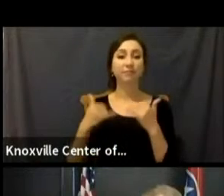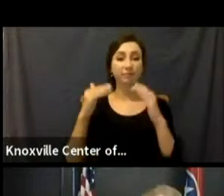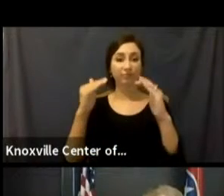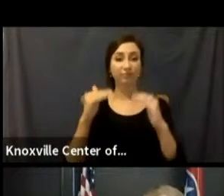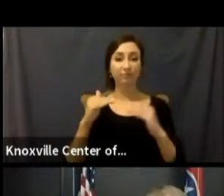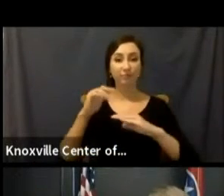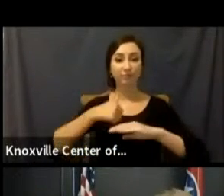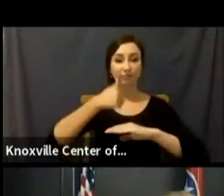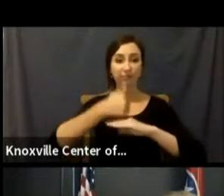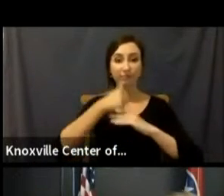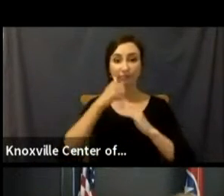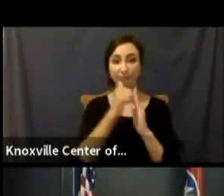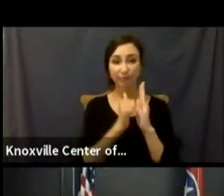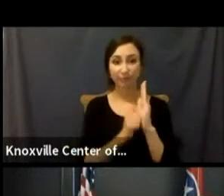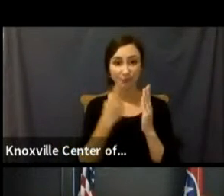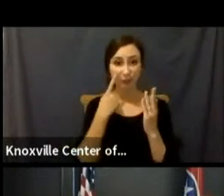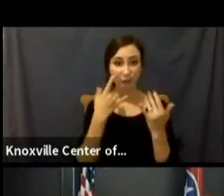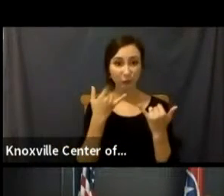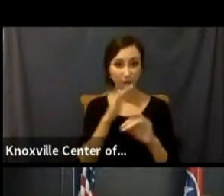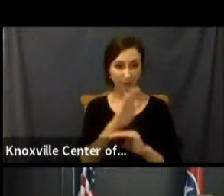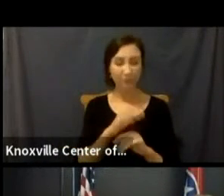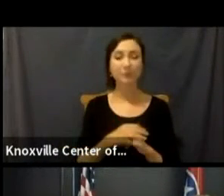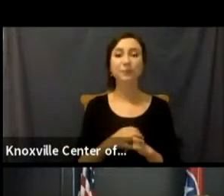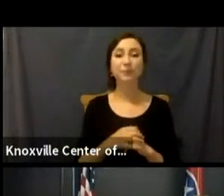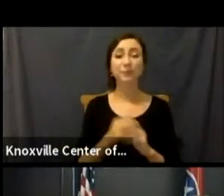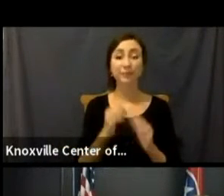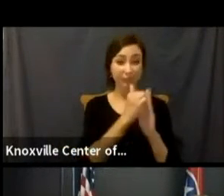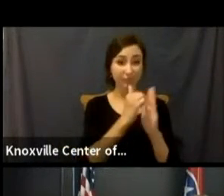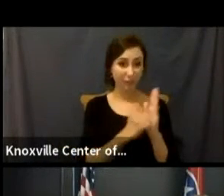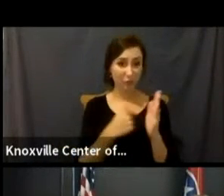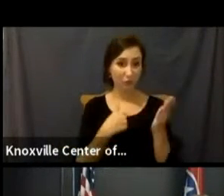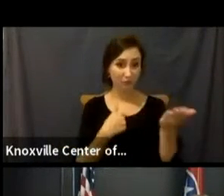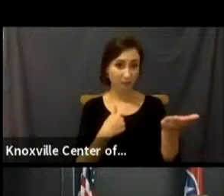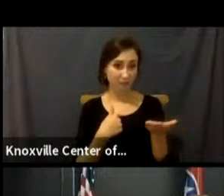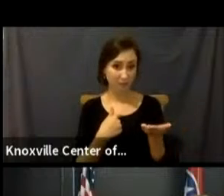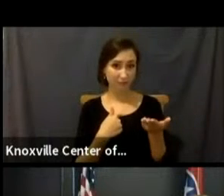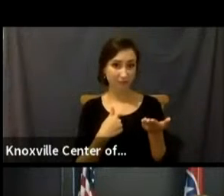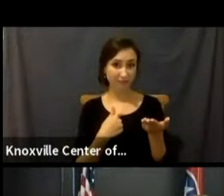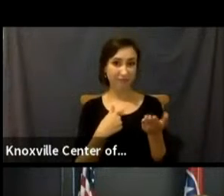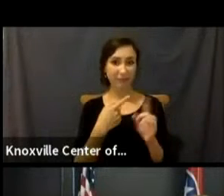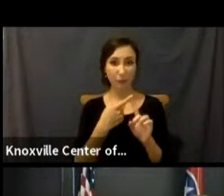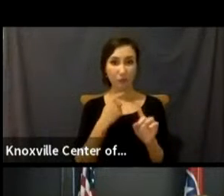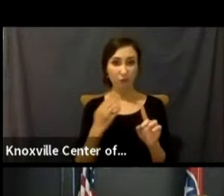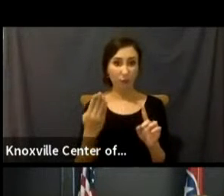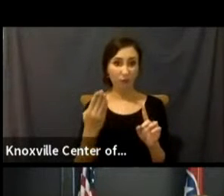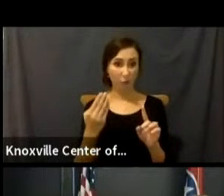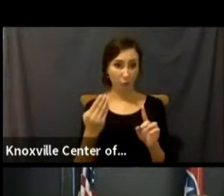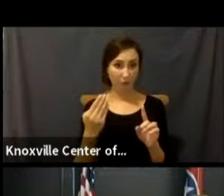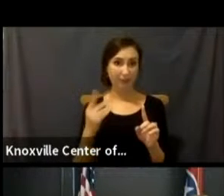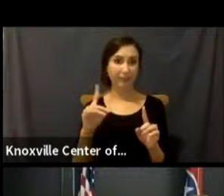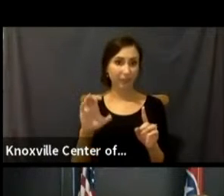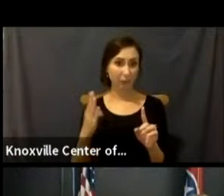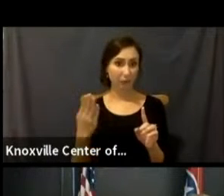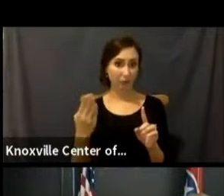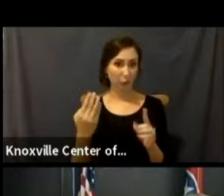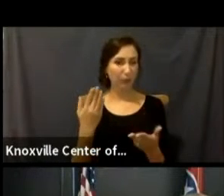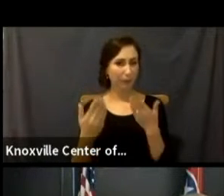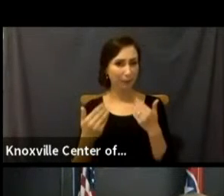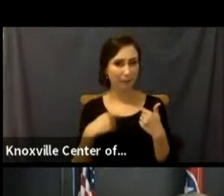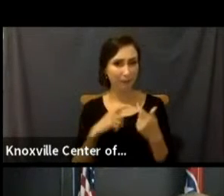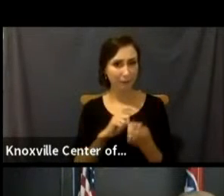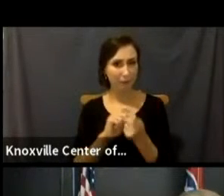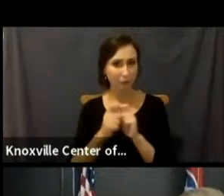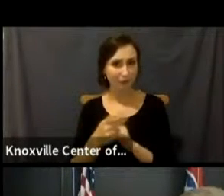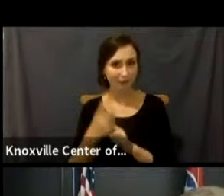agenda. And the agenda that I have received was on the 14th, and there may have been some changes since then. I know I